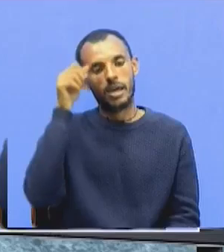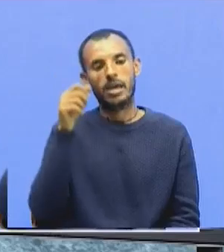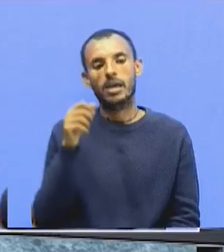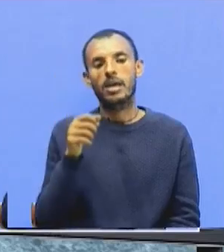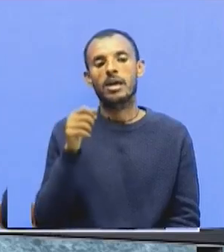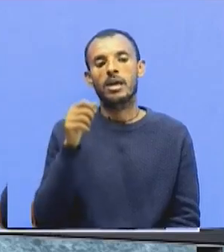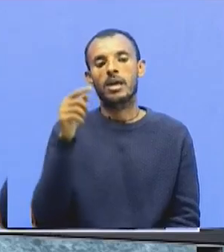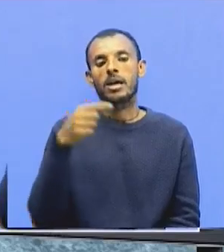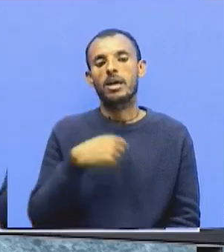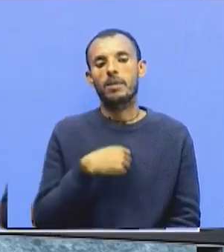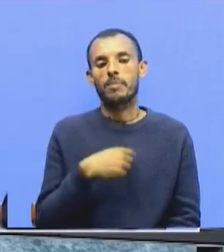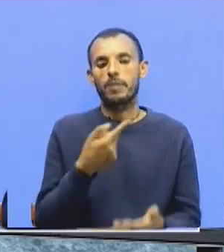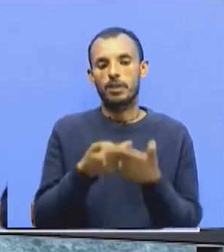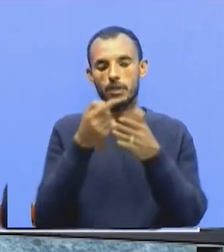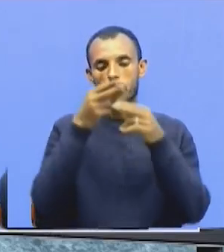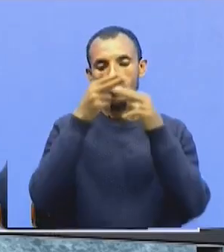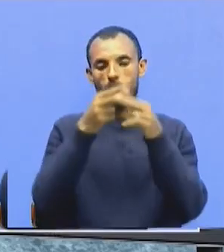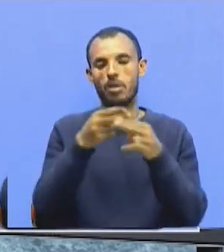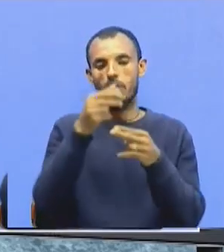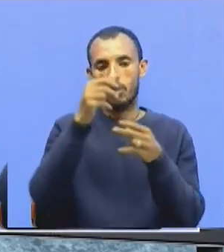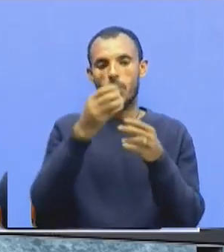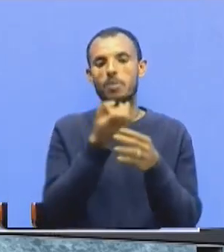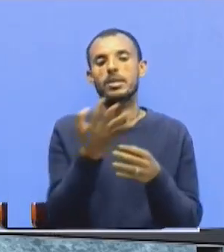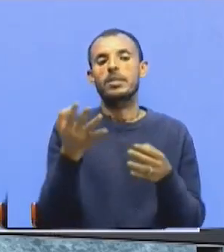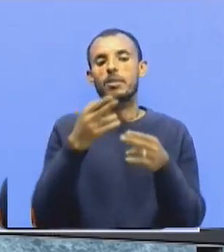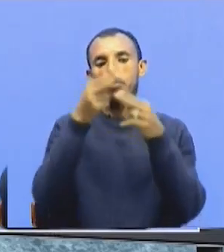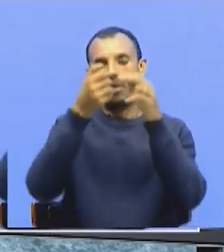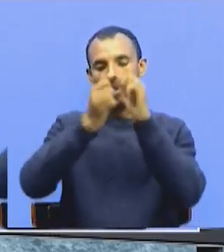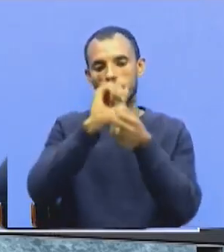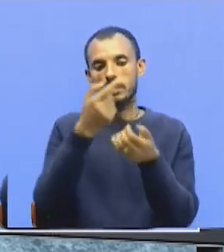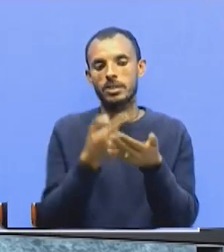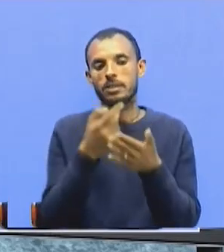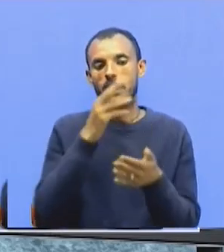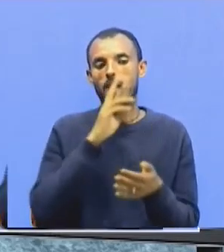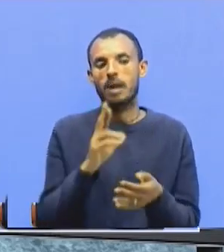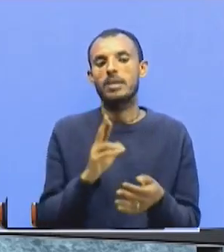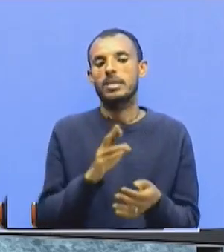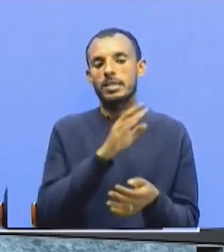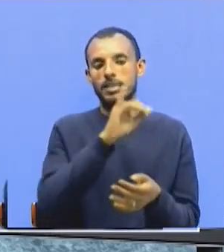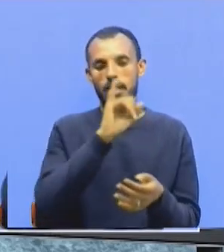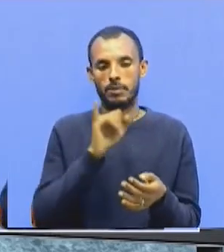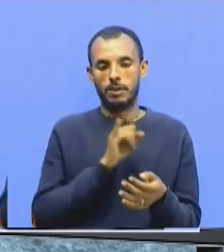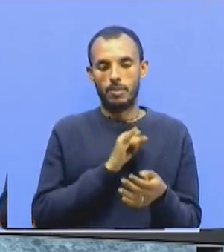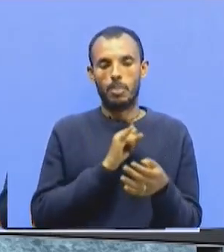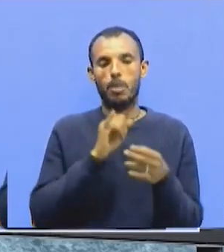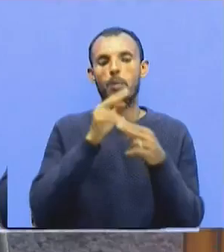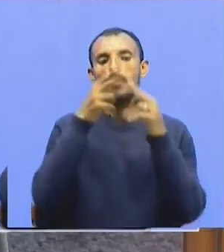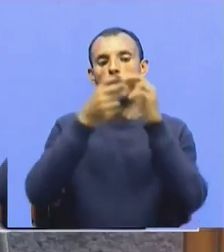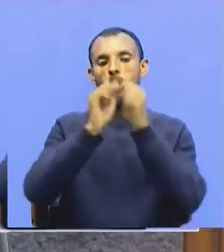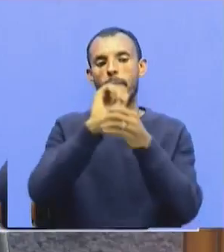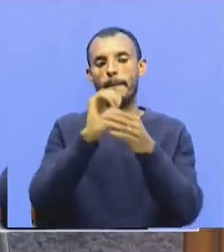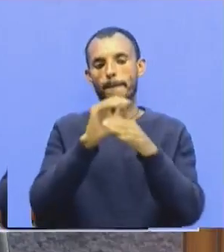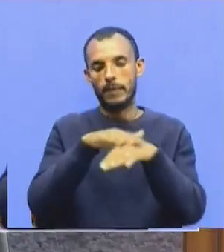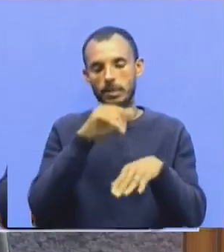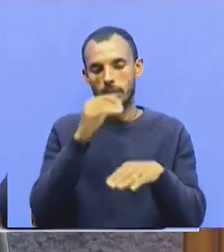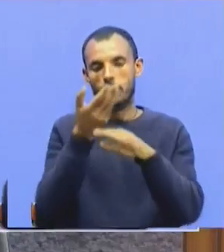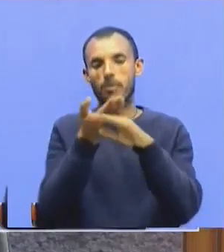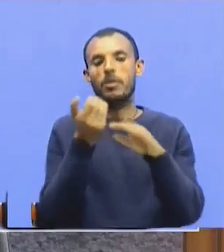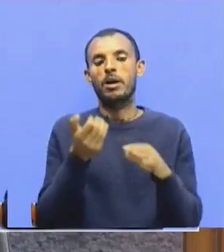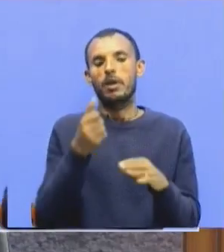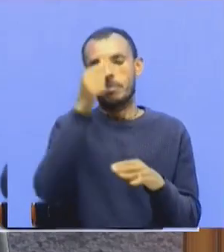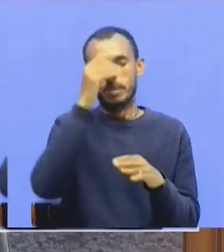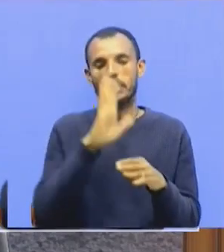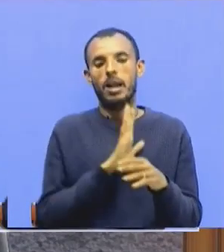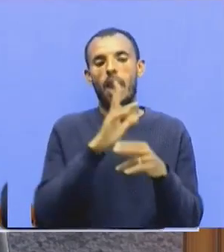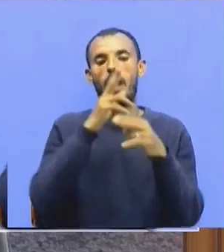called object pronoun. These are subject pronoun, as I mentioned to you before. What are personal